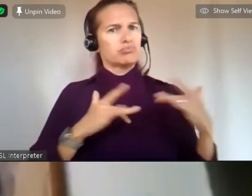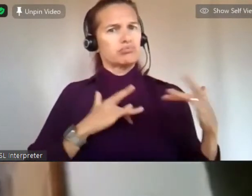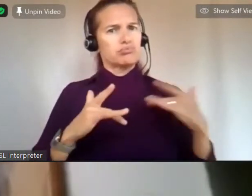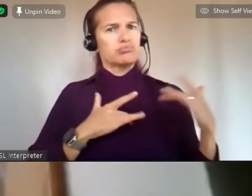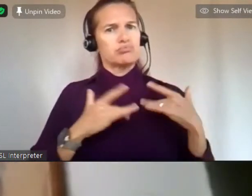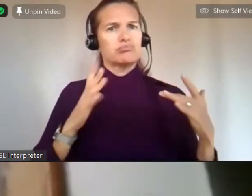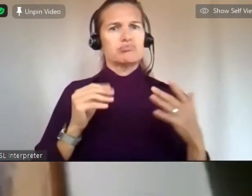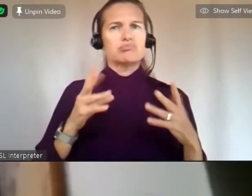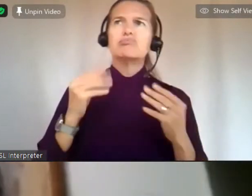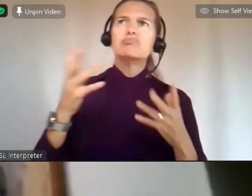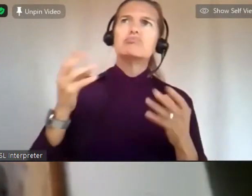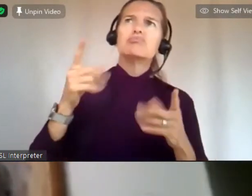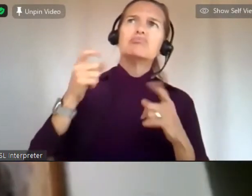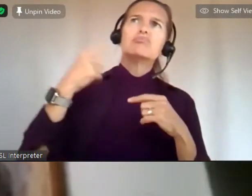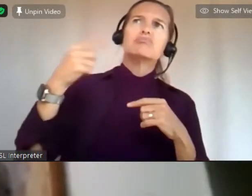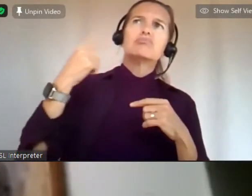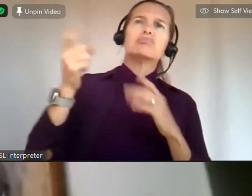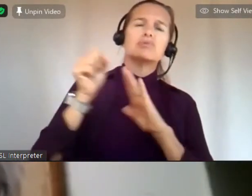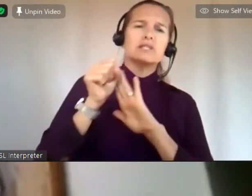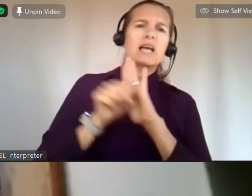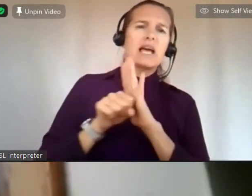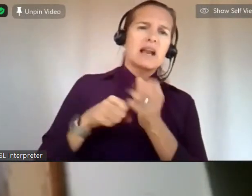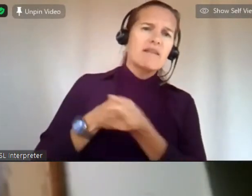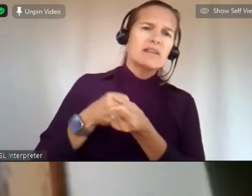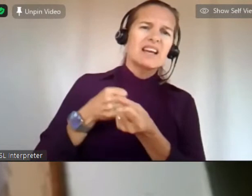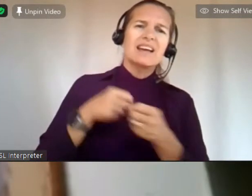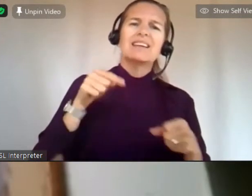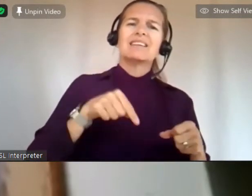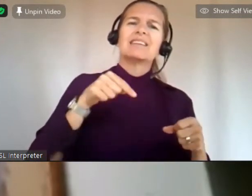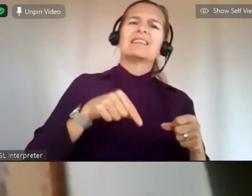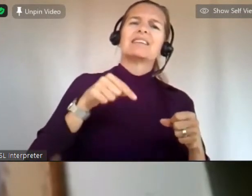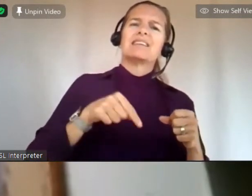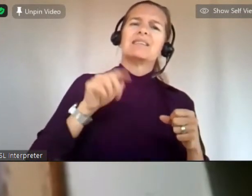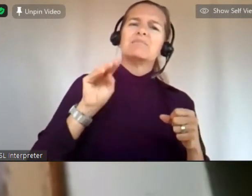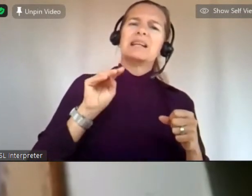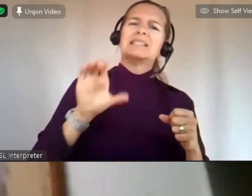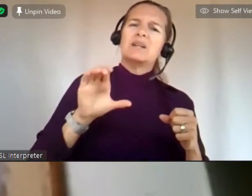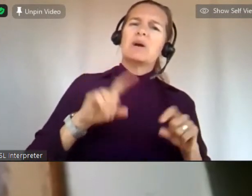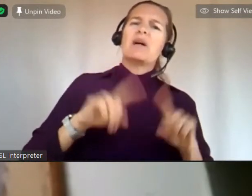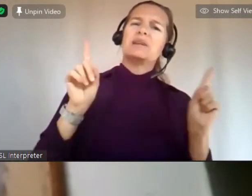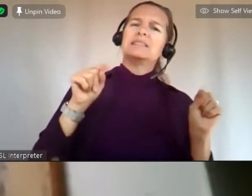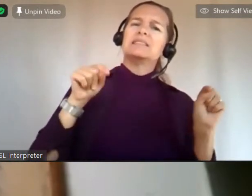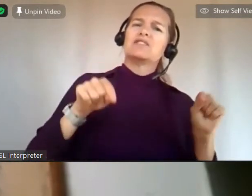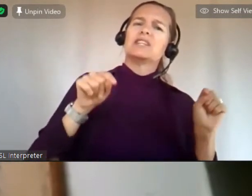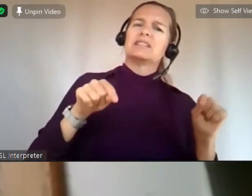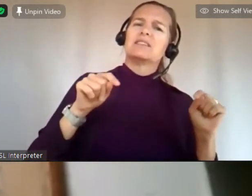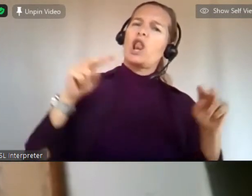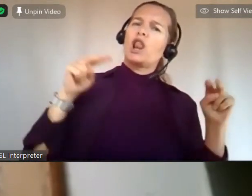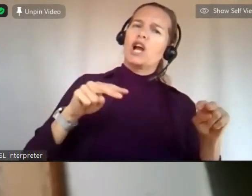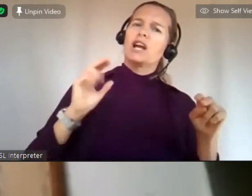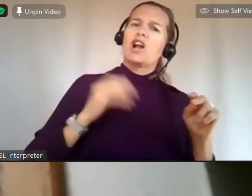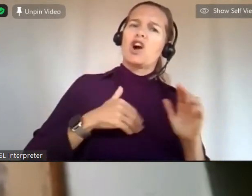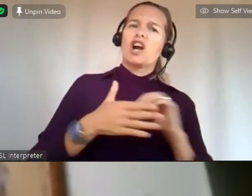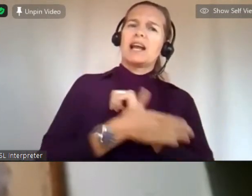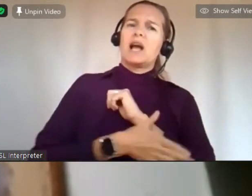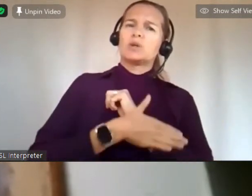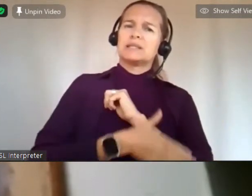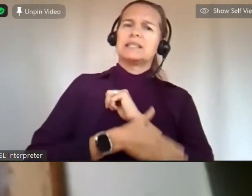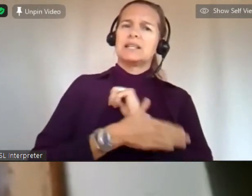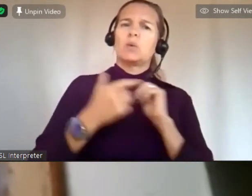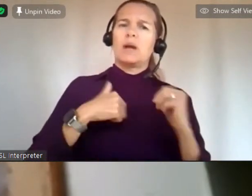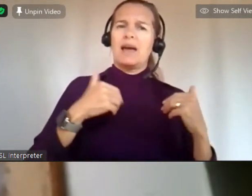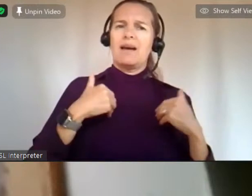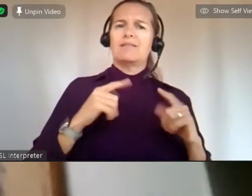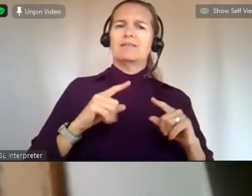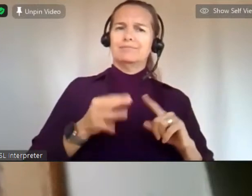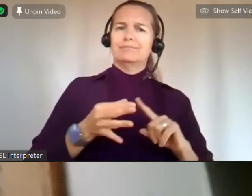at the state level and continues to do so for the state to look at rural counties with unique